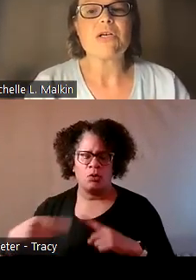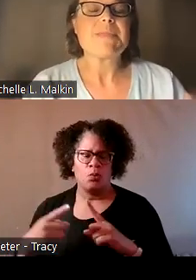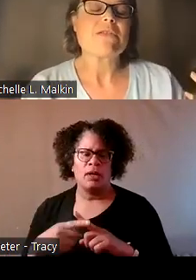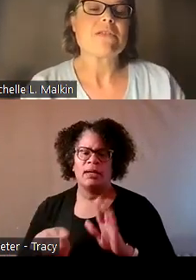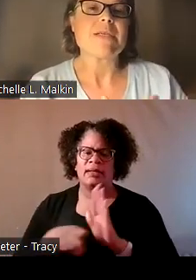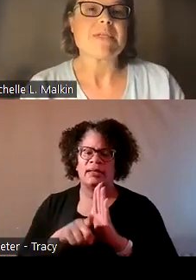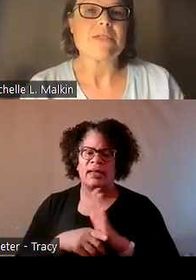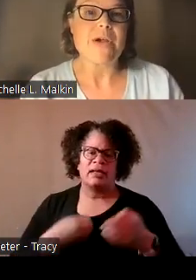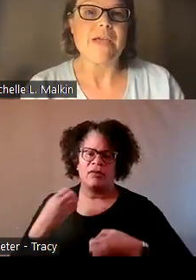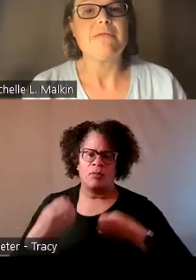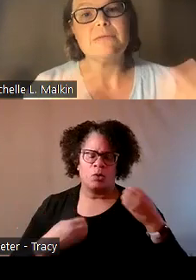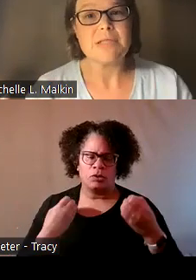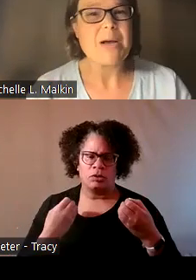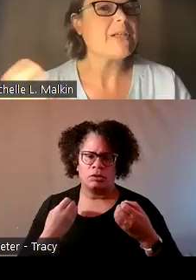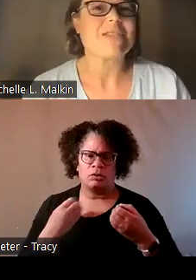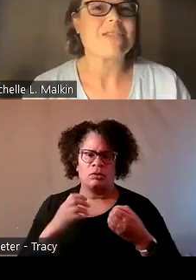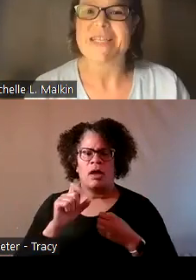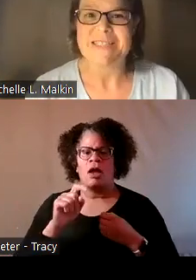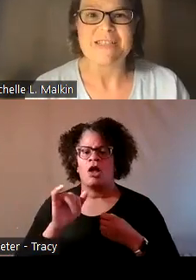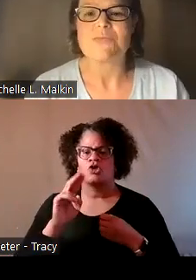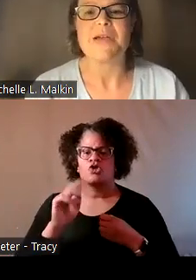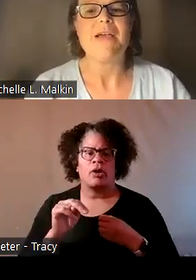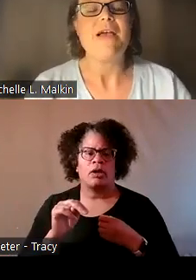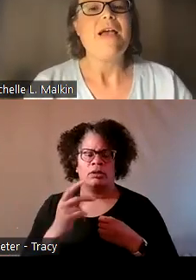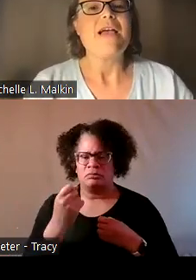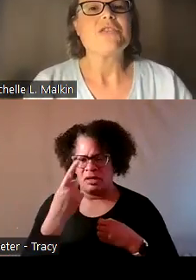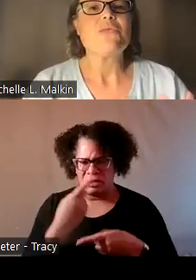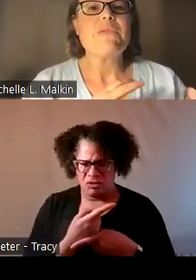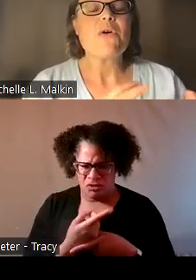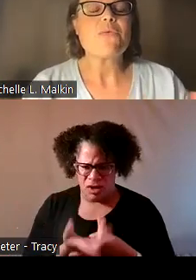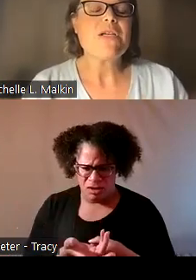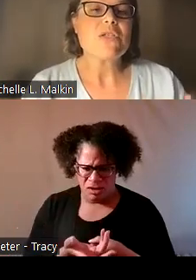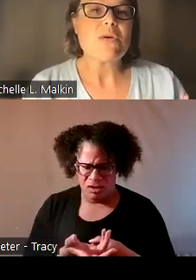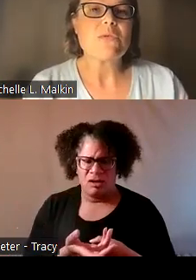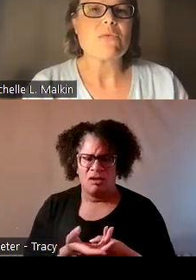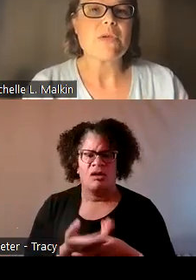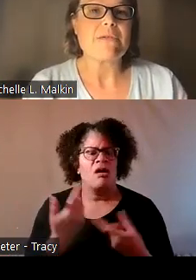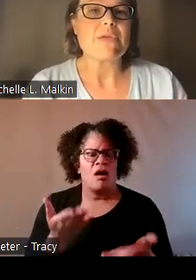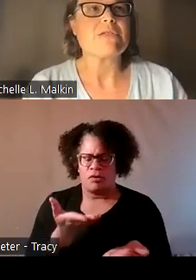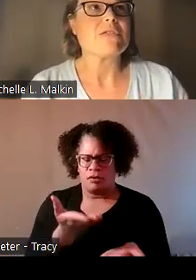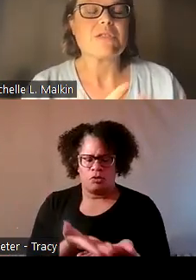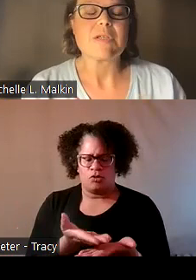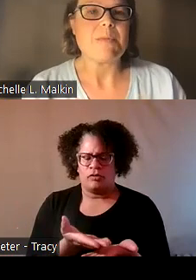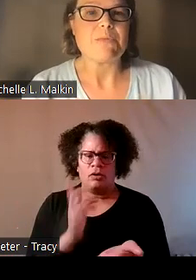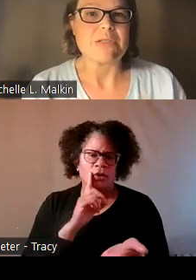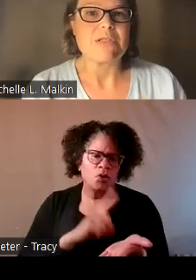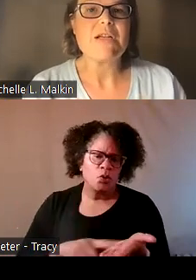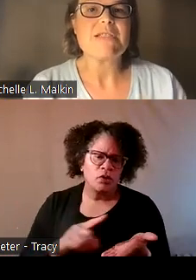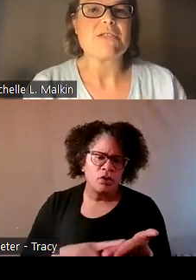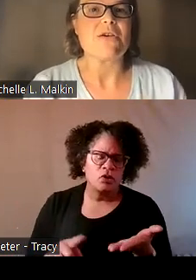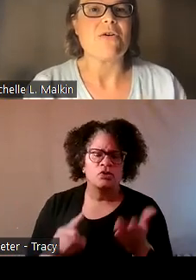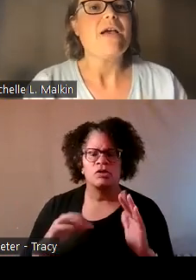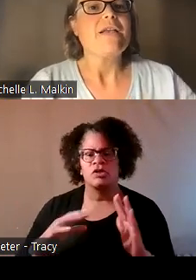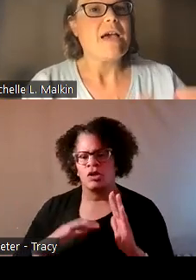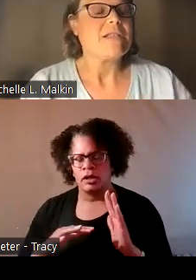emotions caused by certain types of strain. This probably just makes sense, right? And so we've already shown through a lot of research, there's a couple of research studies